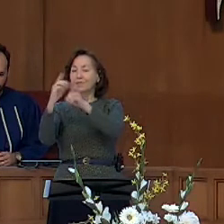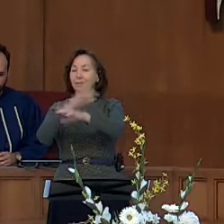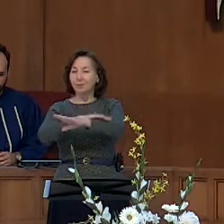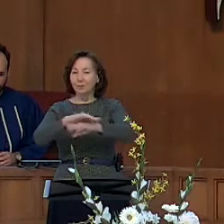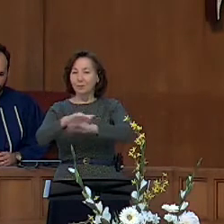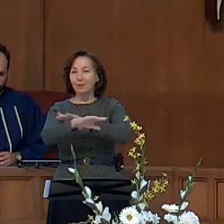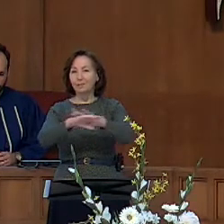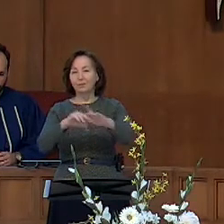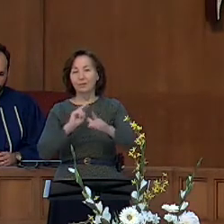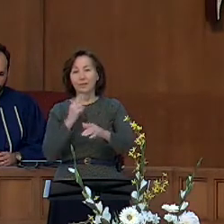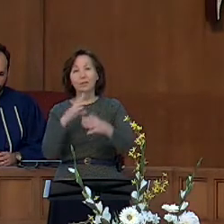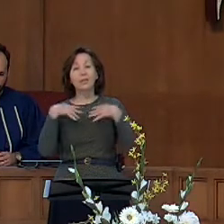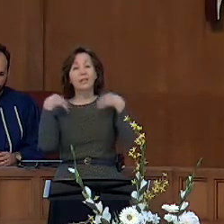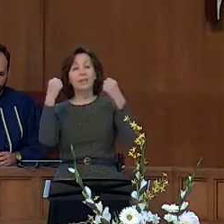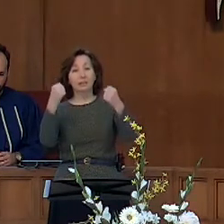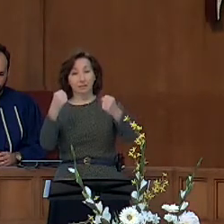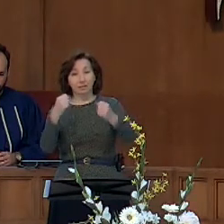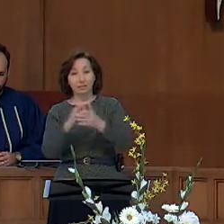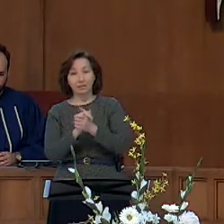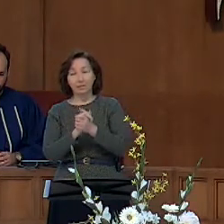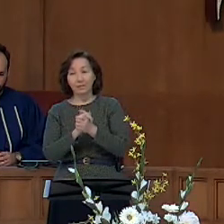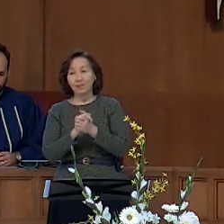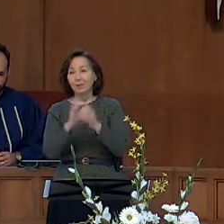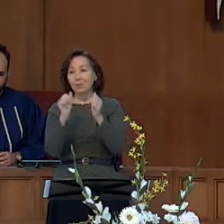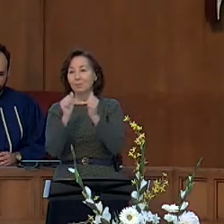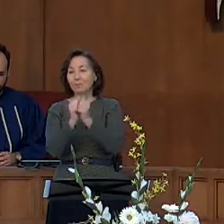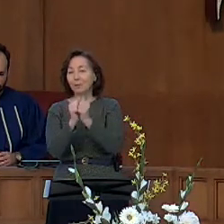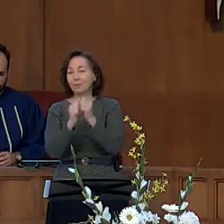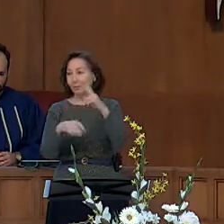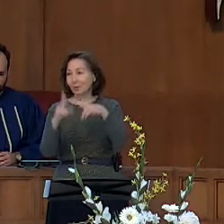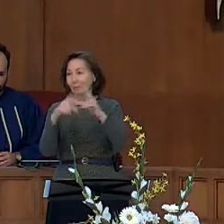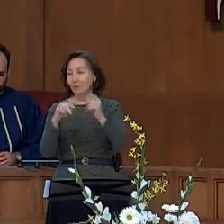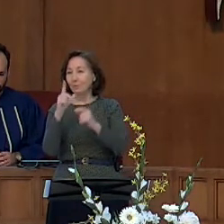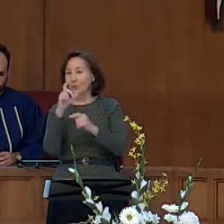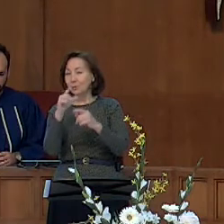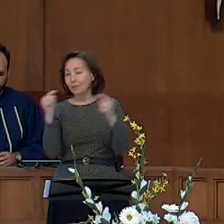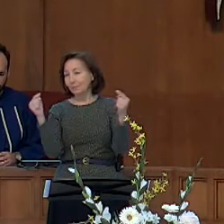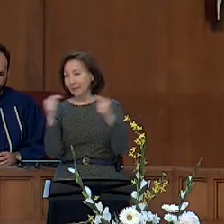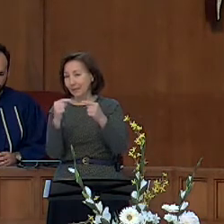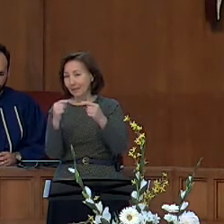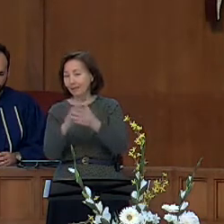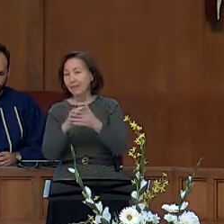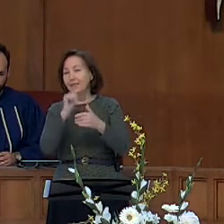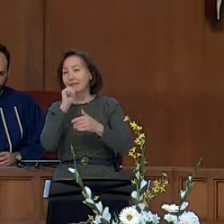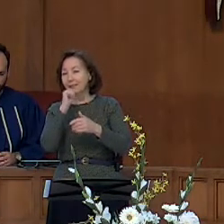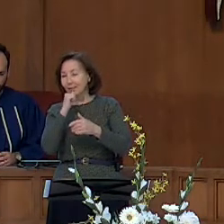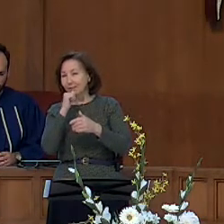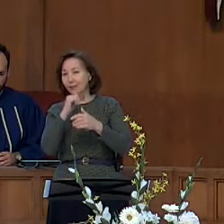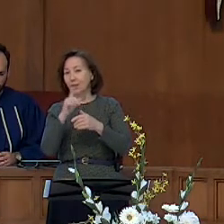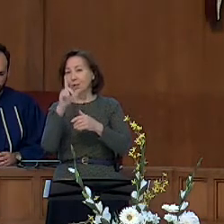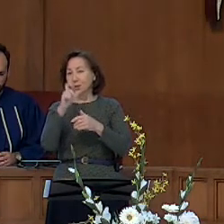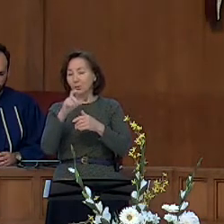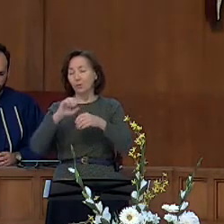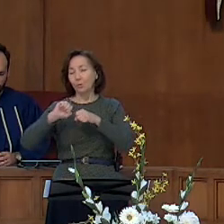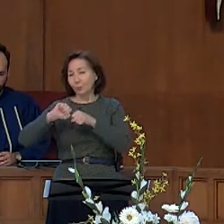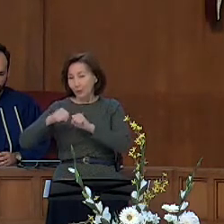us, to heal us, to be with those who are in pain, who are suffering, who are